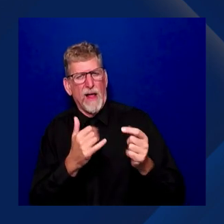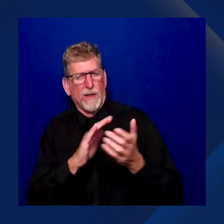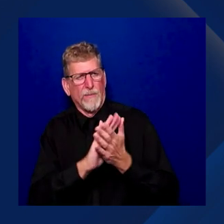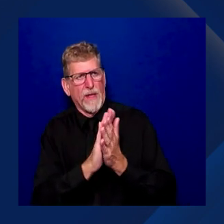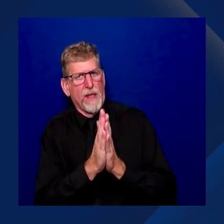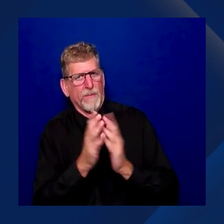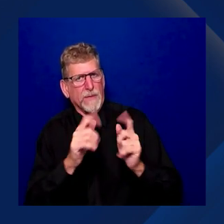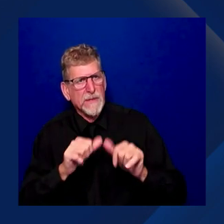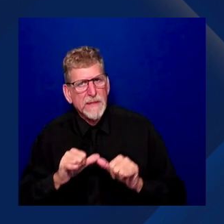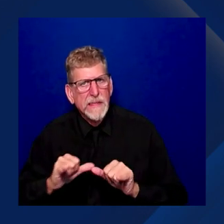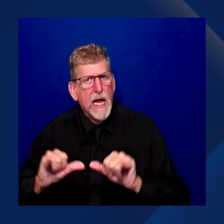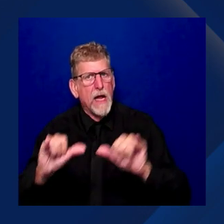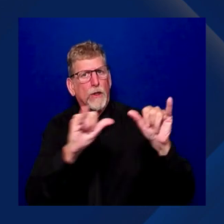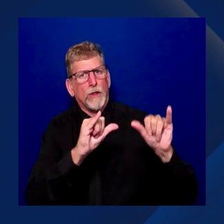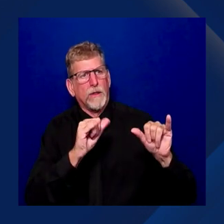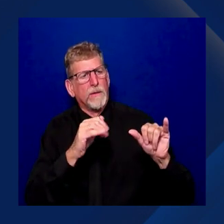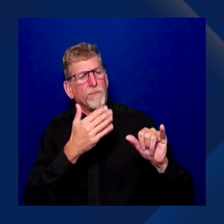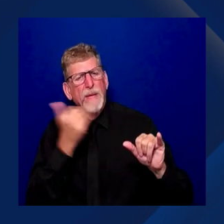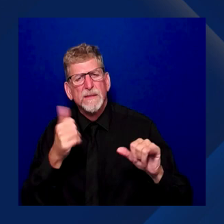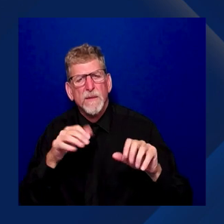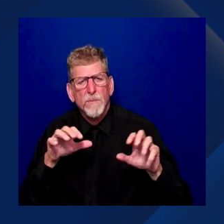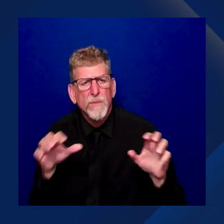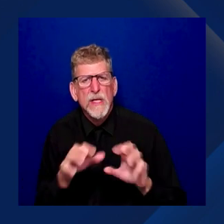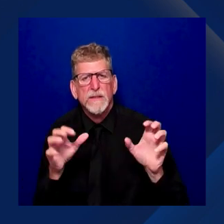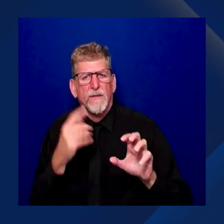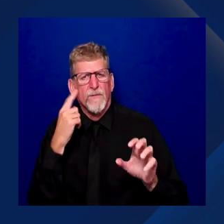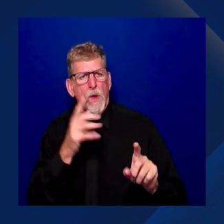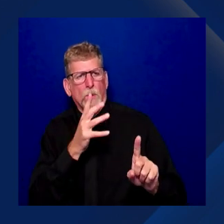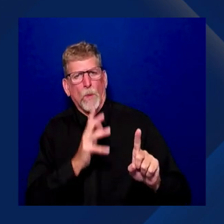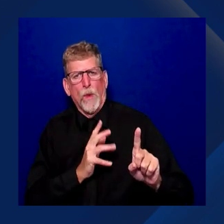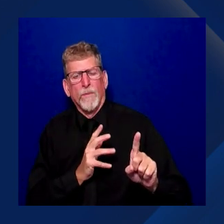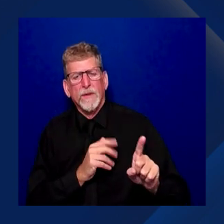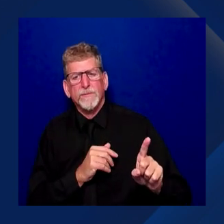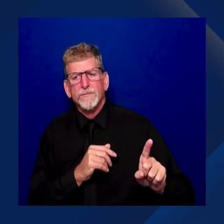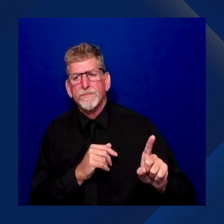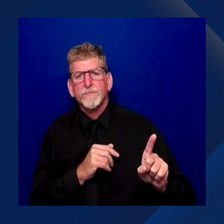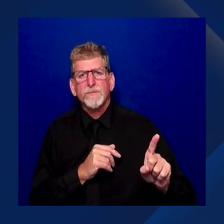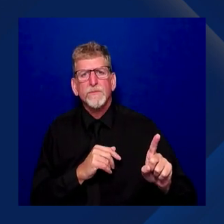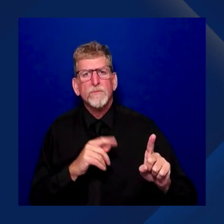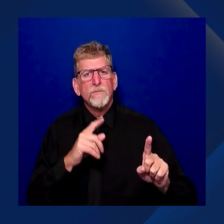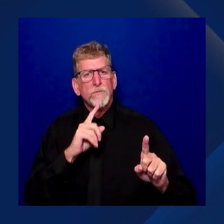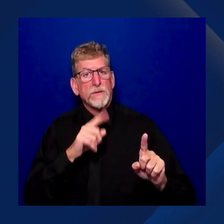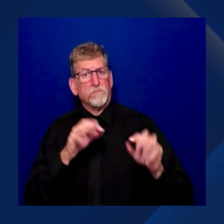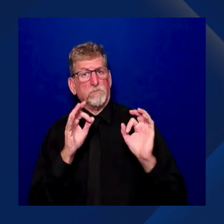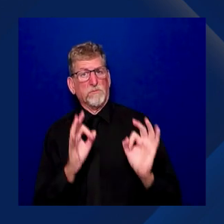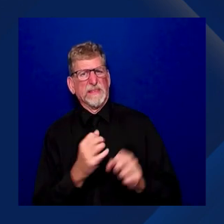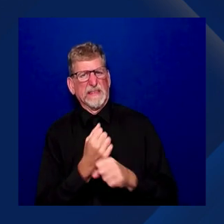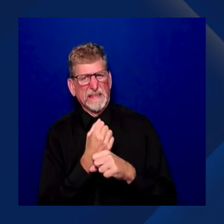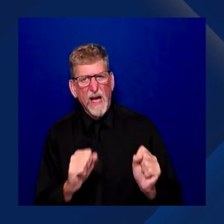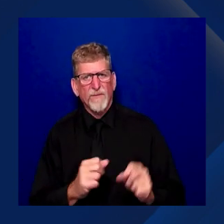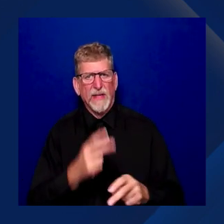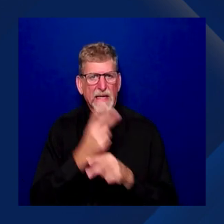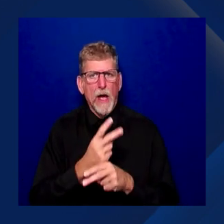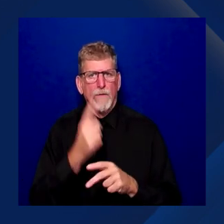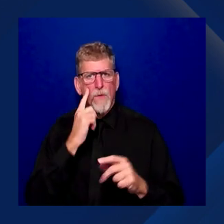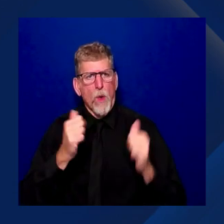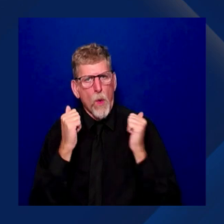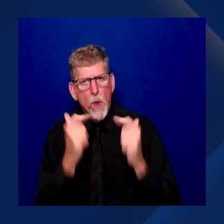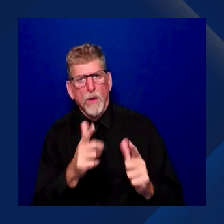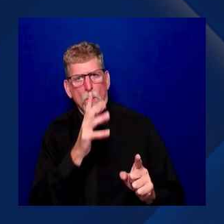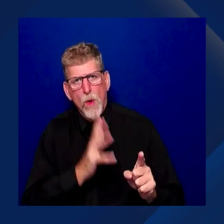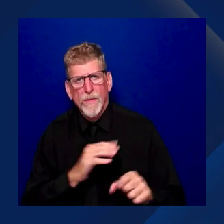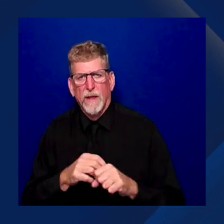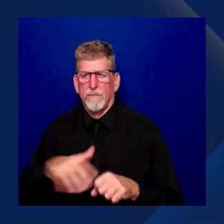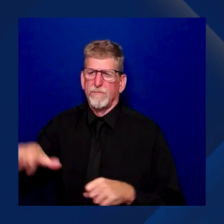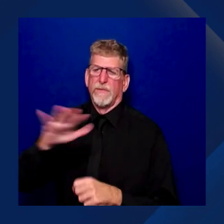help ensure safe care for every woman who gives birth in the United States, regardless of race, ethnicity, or